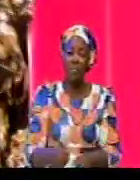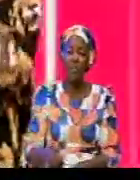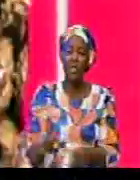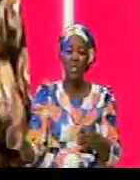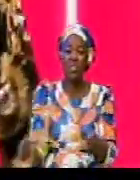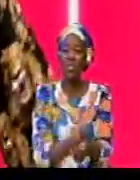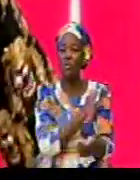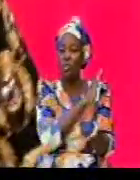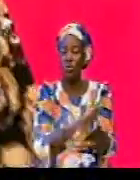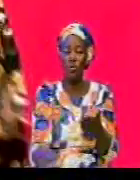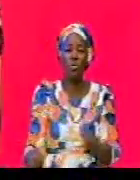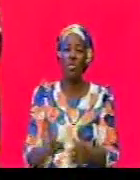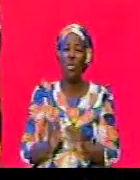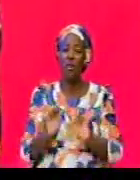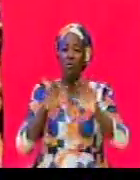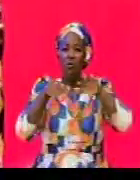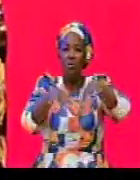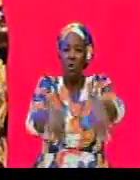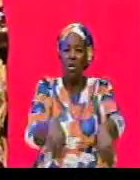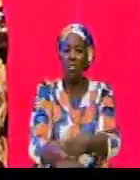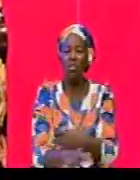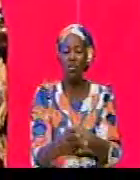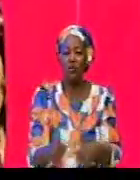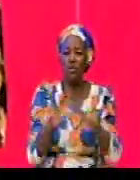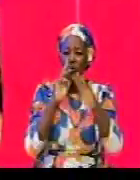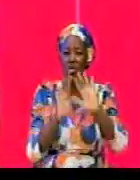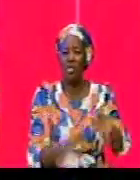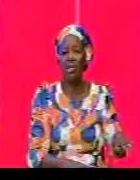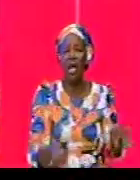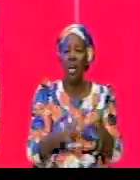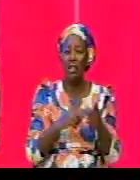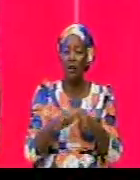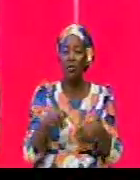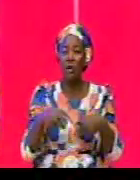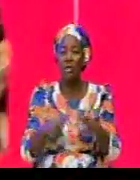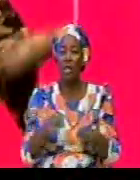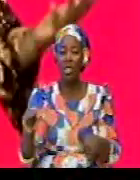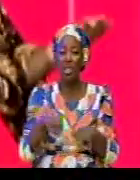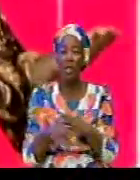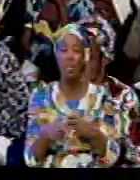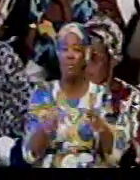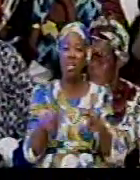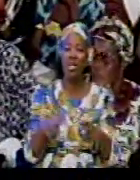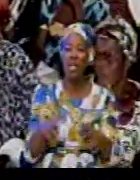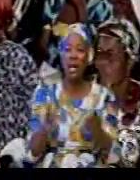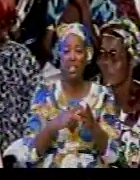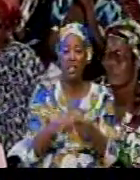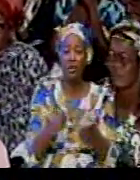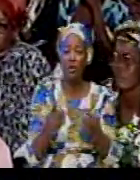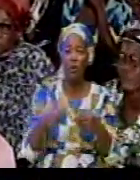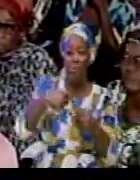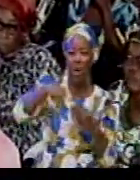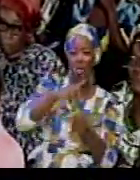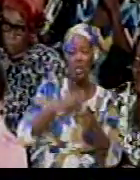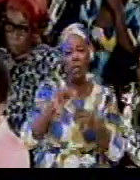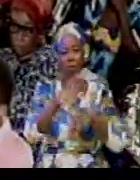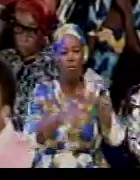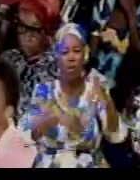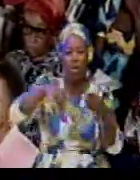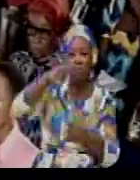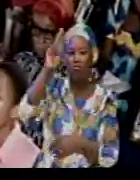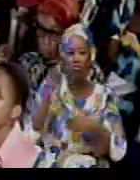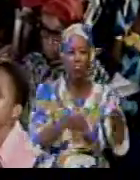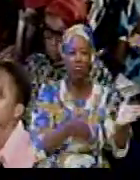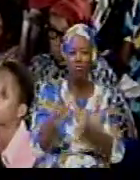do, everything will be drowned in the sea. And then you're selling in the